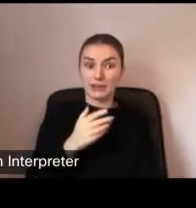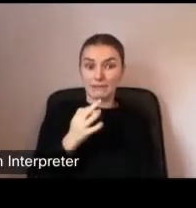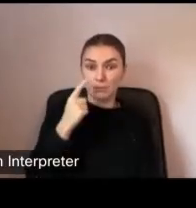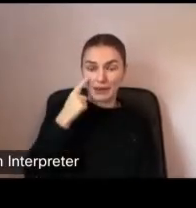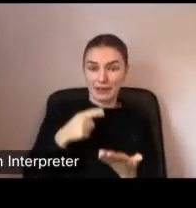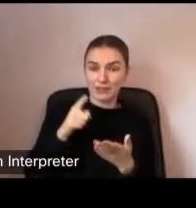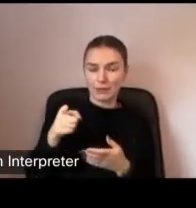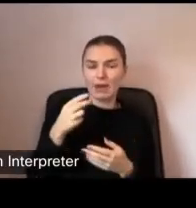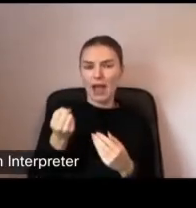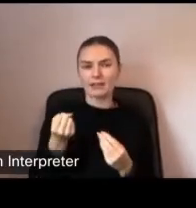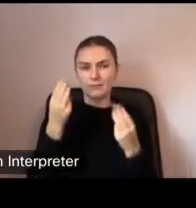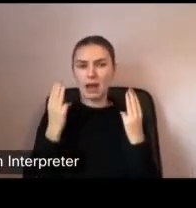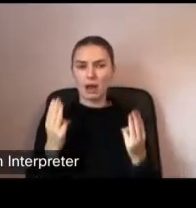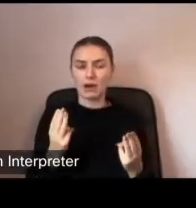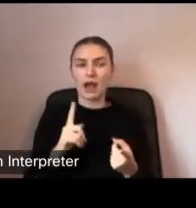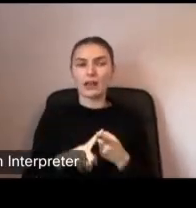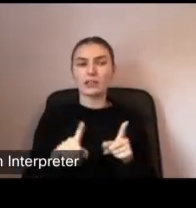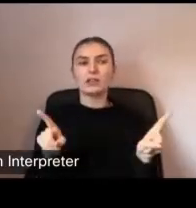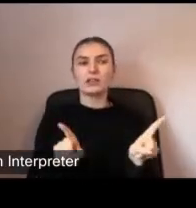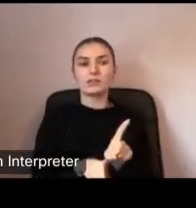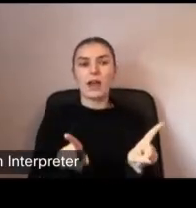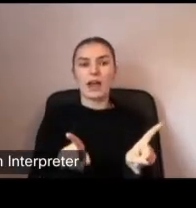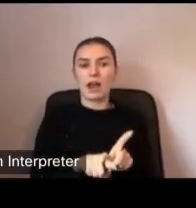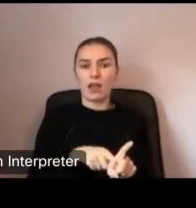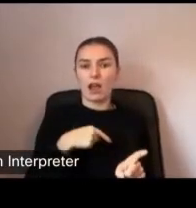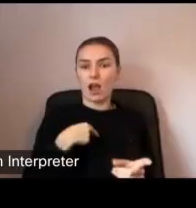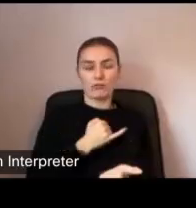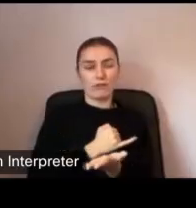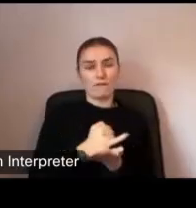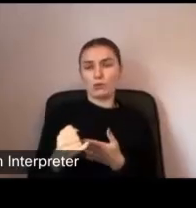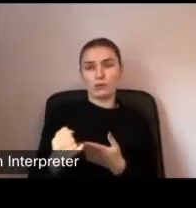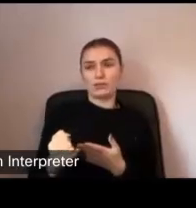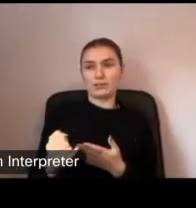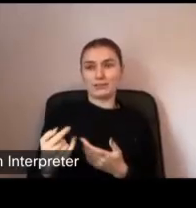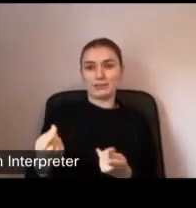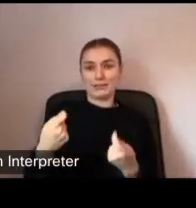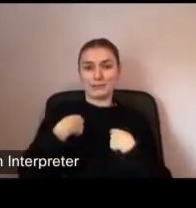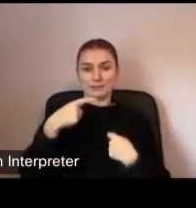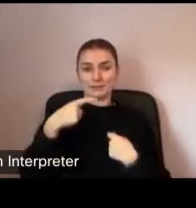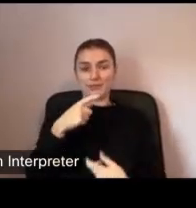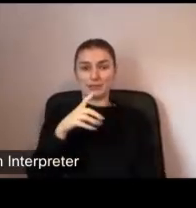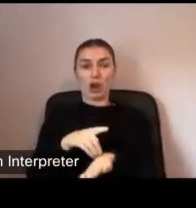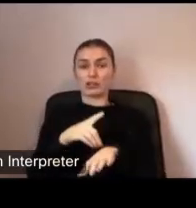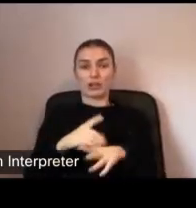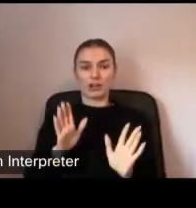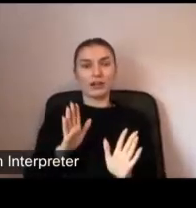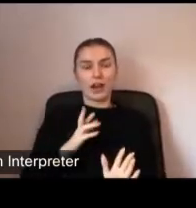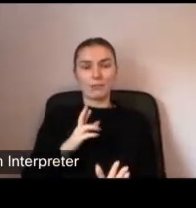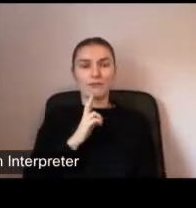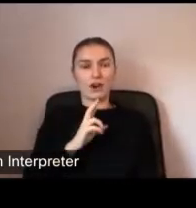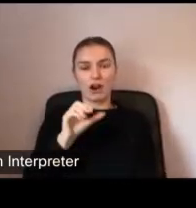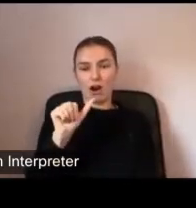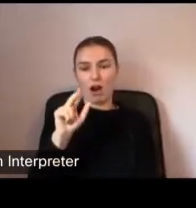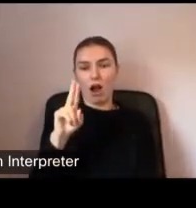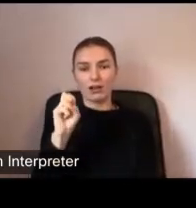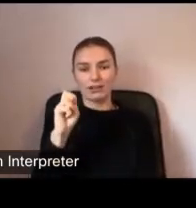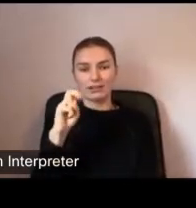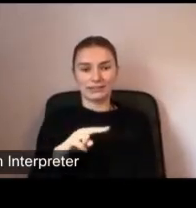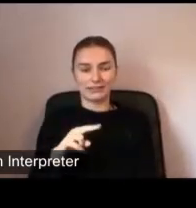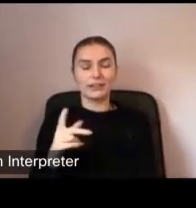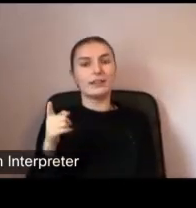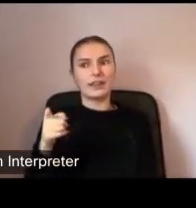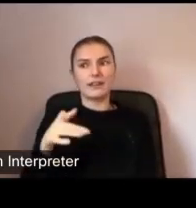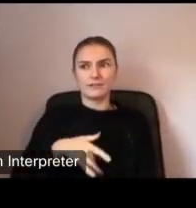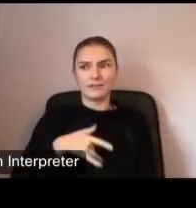power. And I also refuse to be called doctor. I find if you say to them, call me Austin, it actually gives them a sense of feeling of respect.